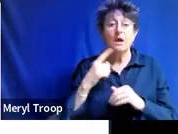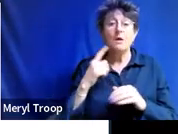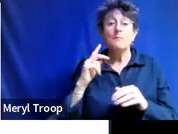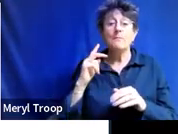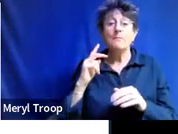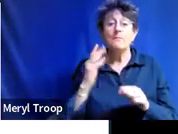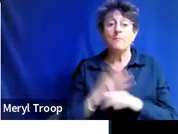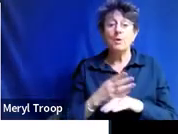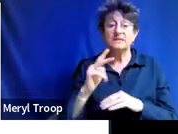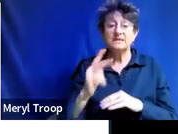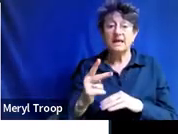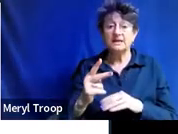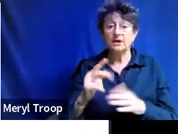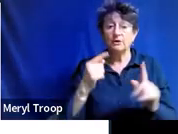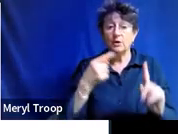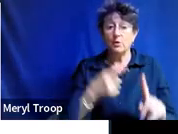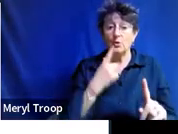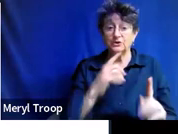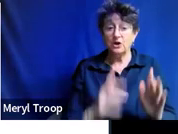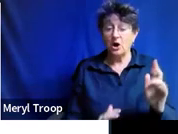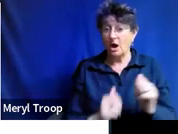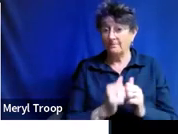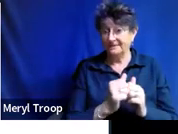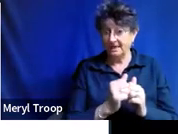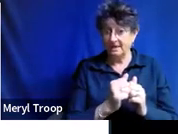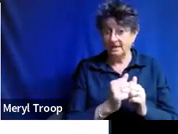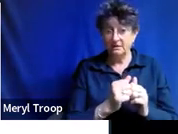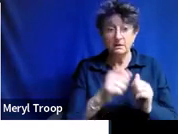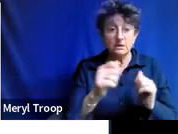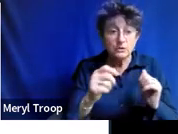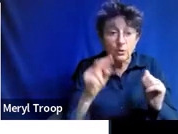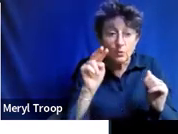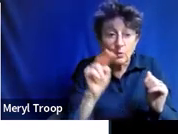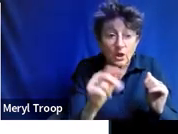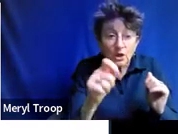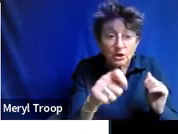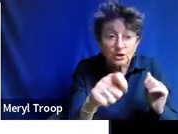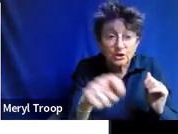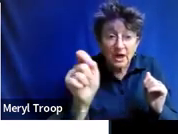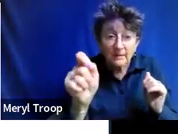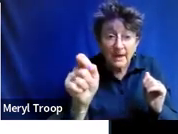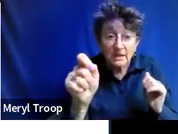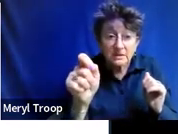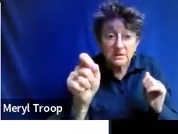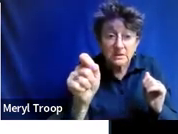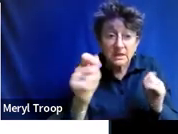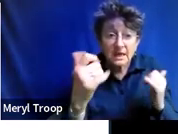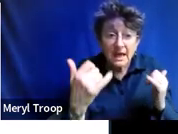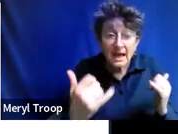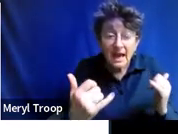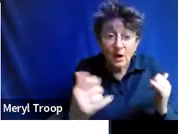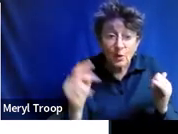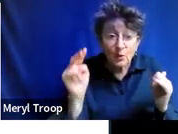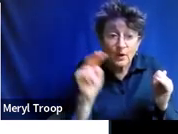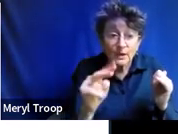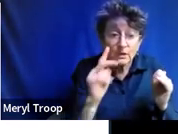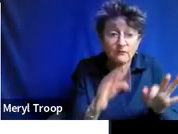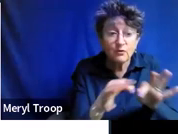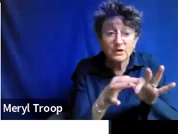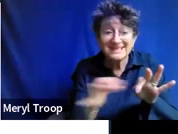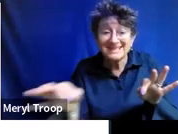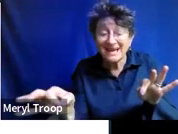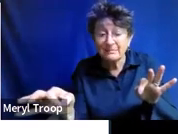with that little checkbox being marked that was from before, but now we look for a statement within the written